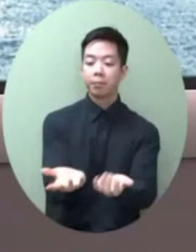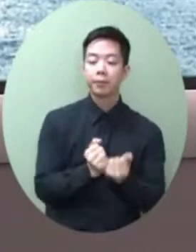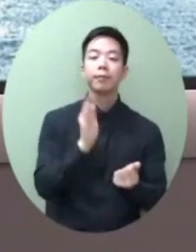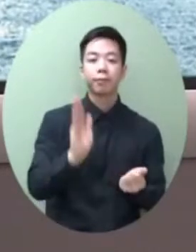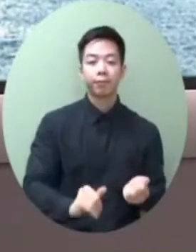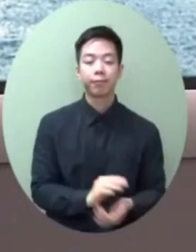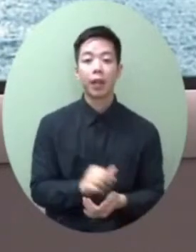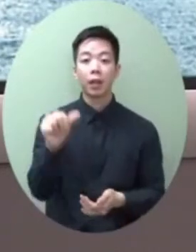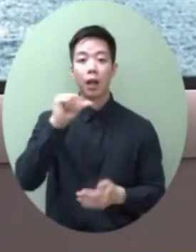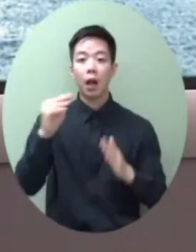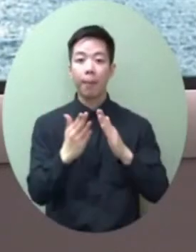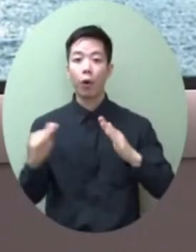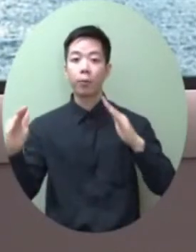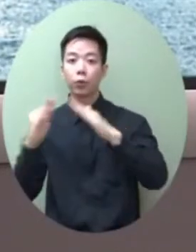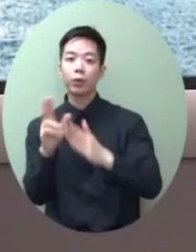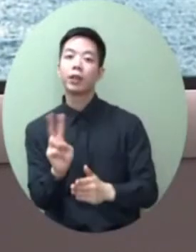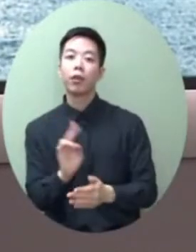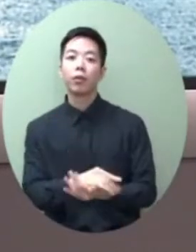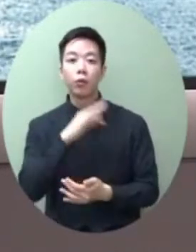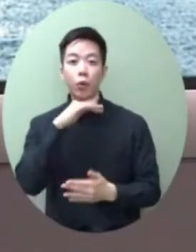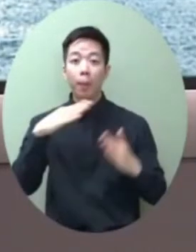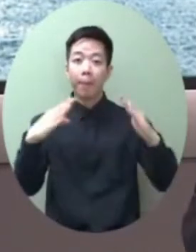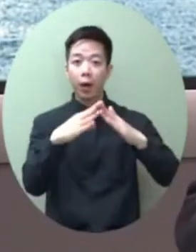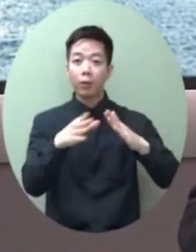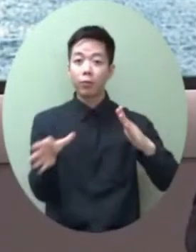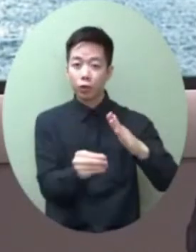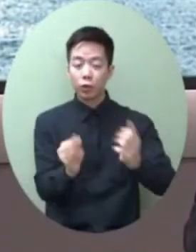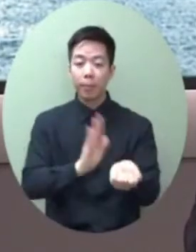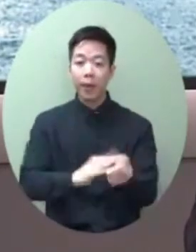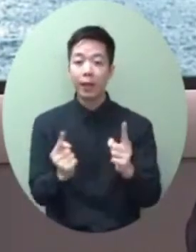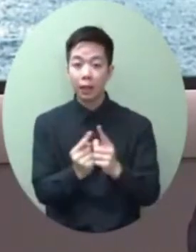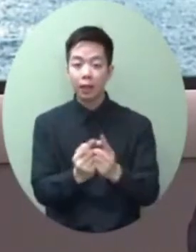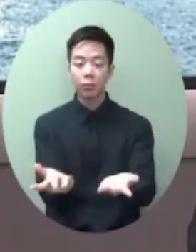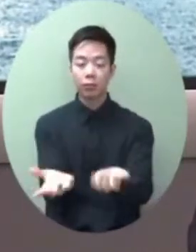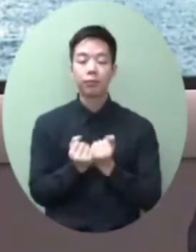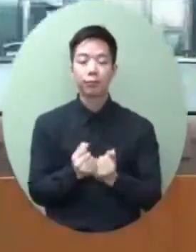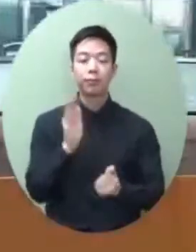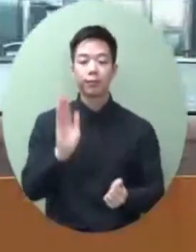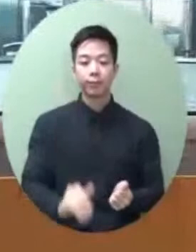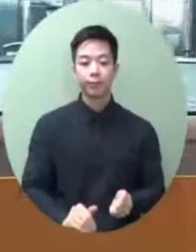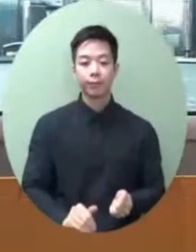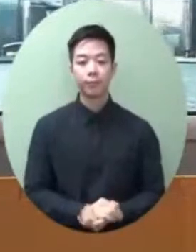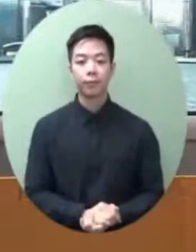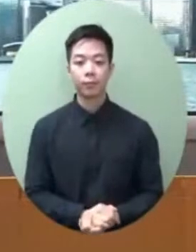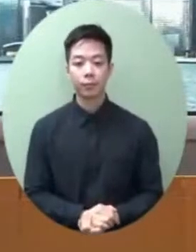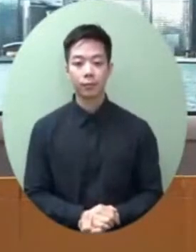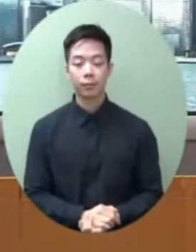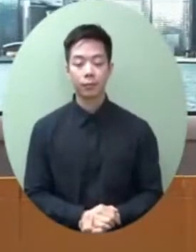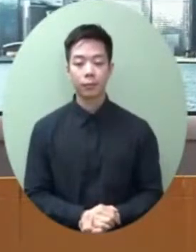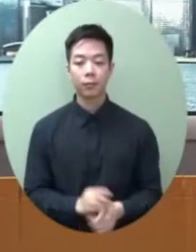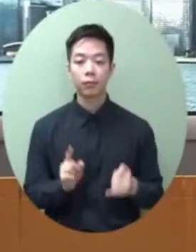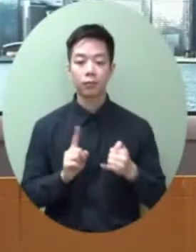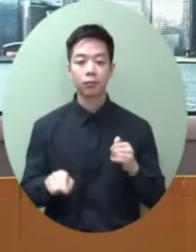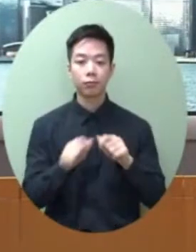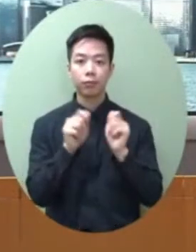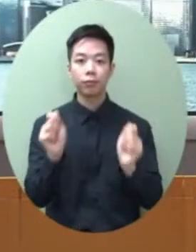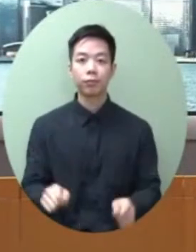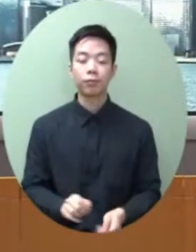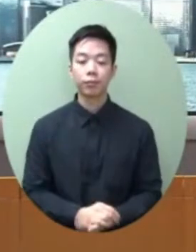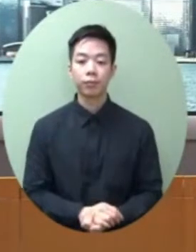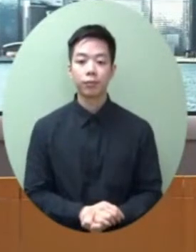will help as well, and the Asia World Expo Center would also help the family cluster cases. The